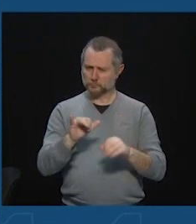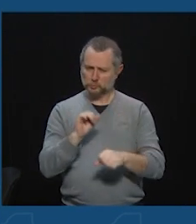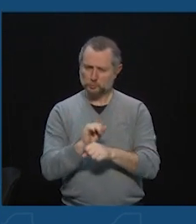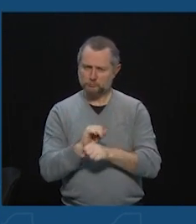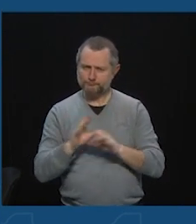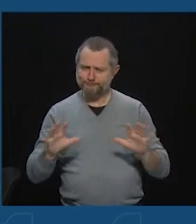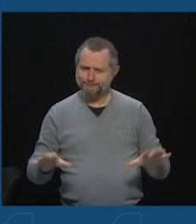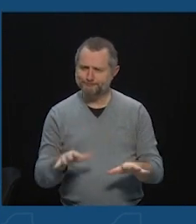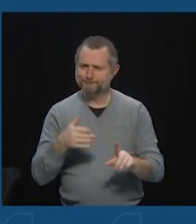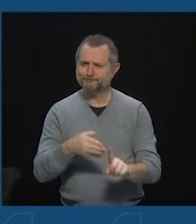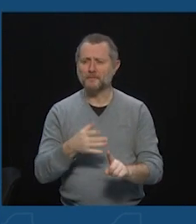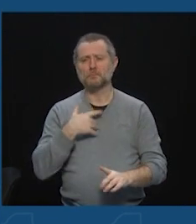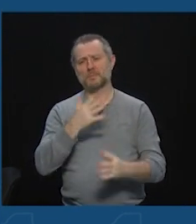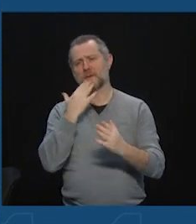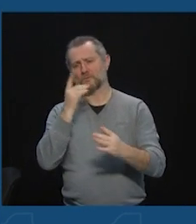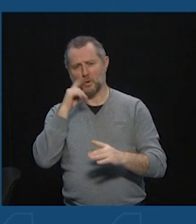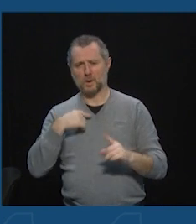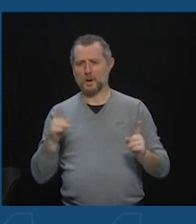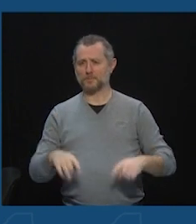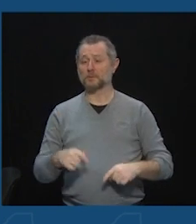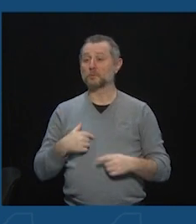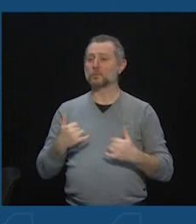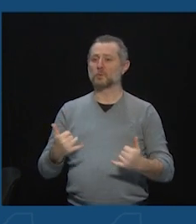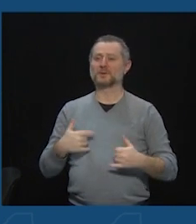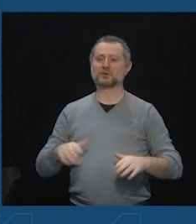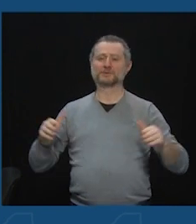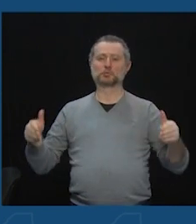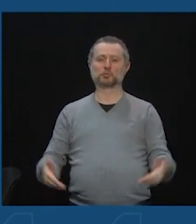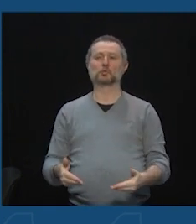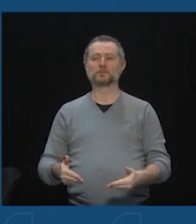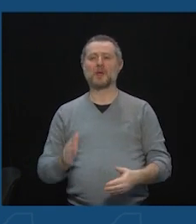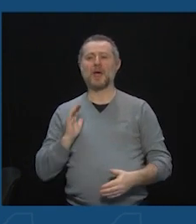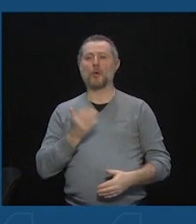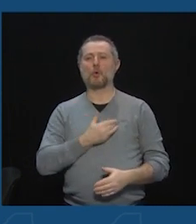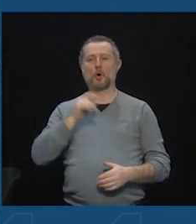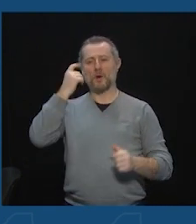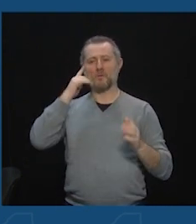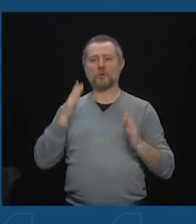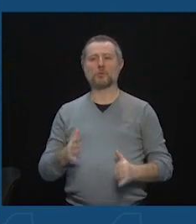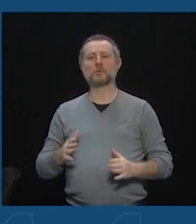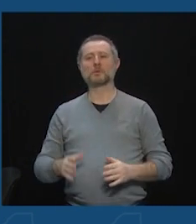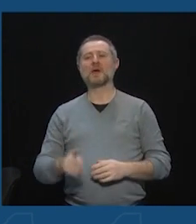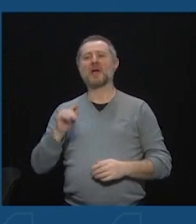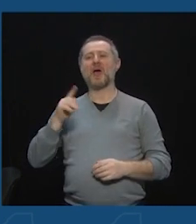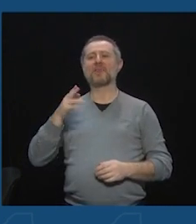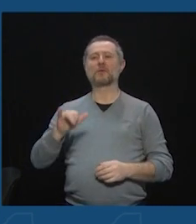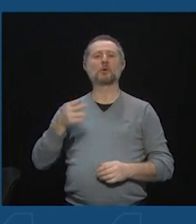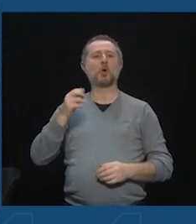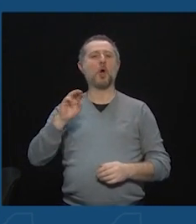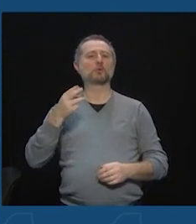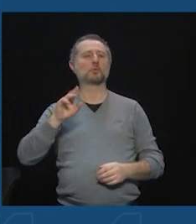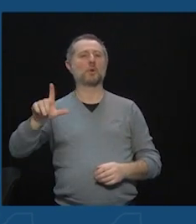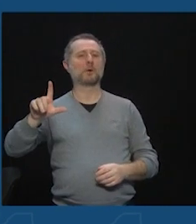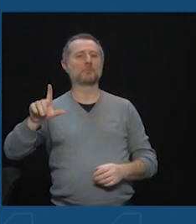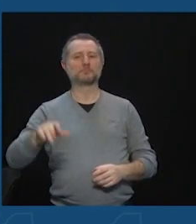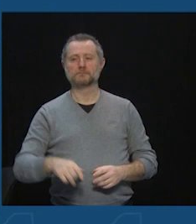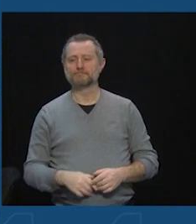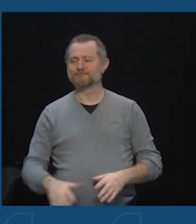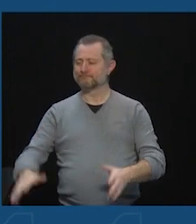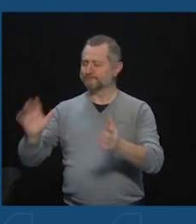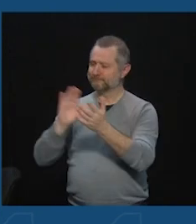here today, and with that, I want to introduce our governor, Governor Kathy Hochul. Governor.